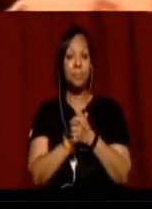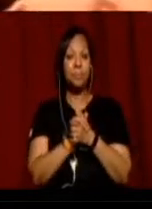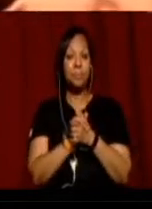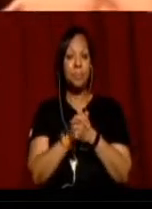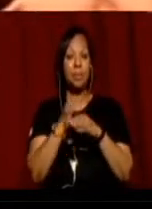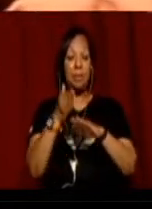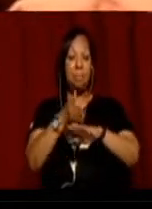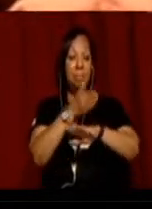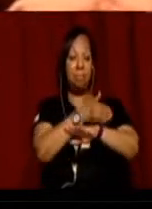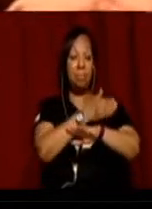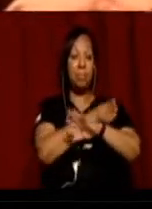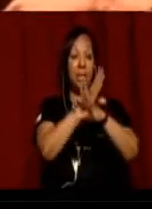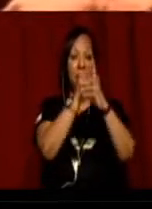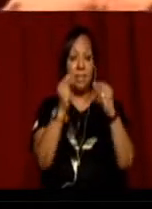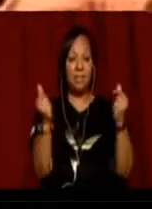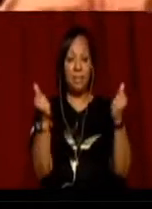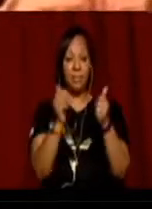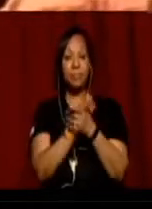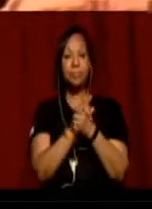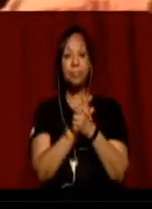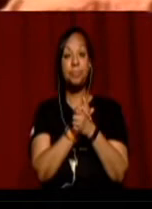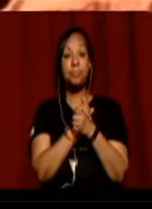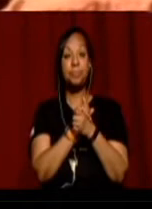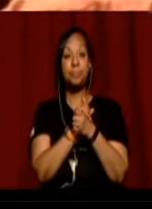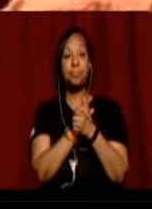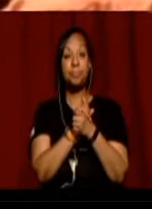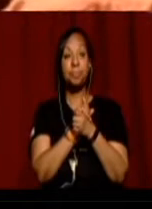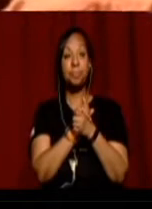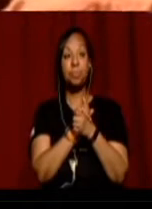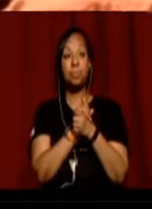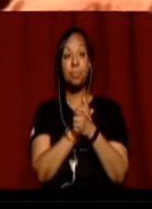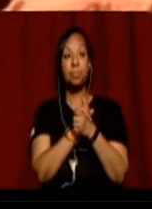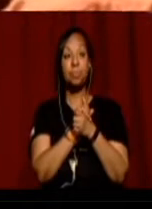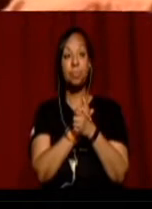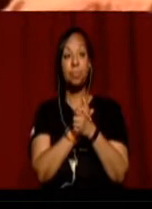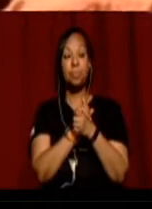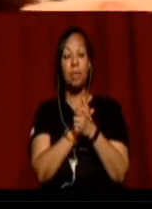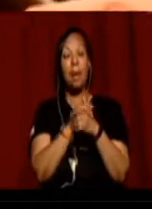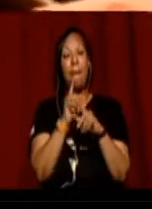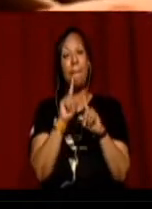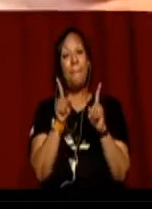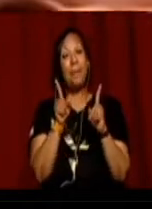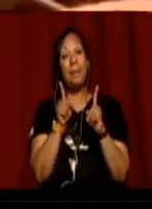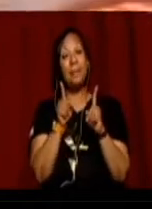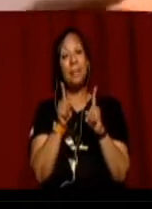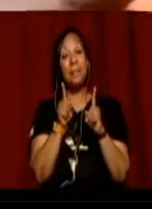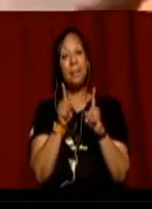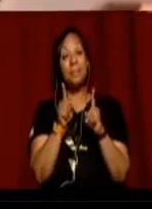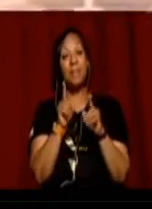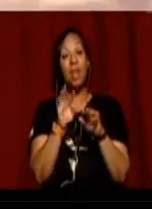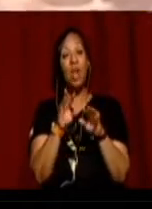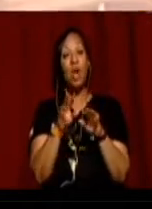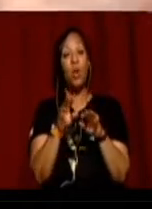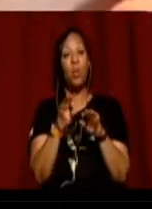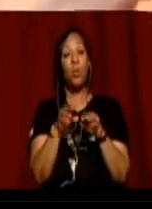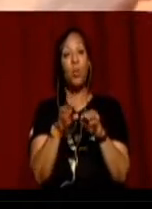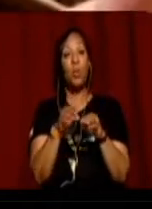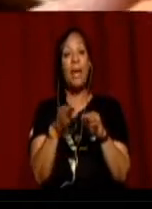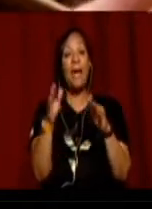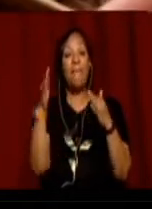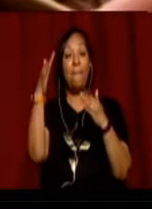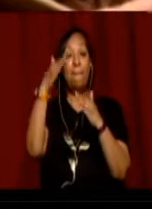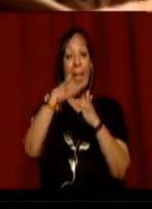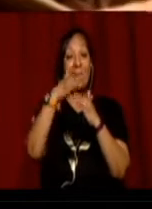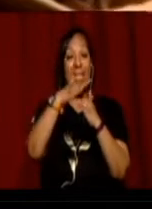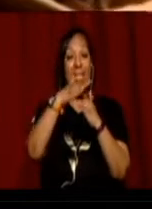magnitude of several. And so these are unfortunate benchmarks, but I think we have definitely peaked, and we